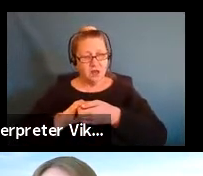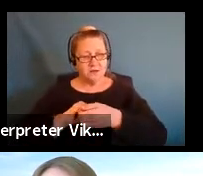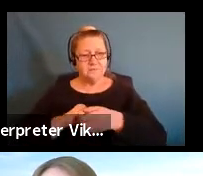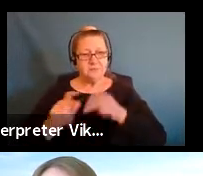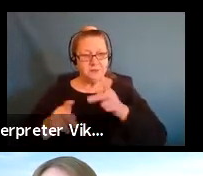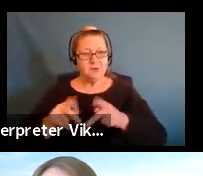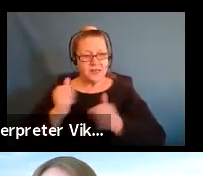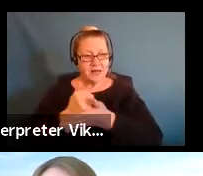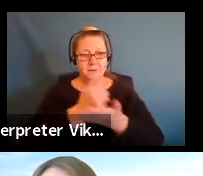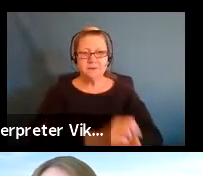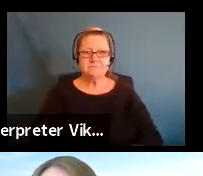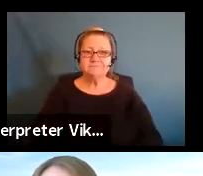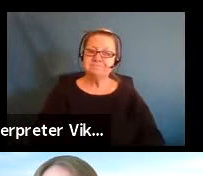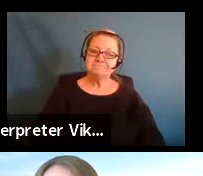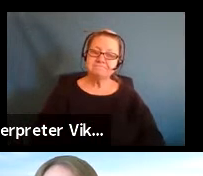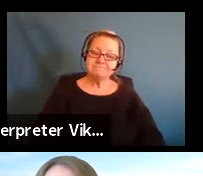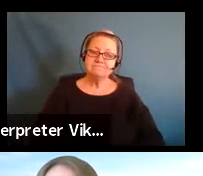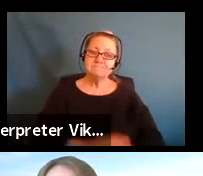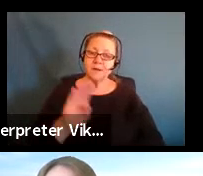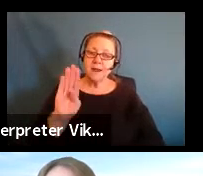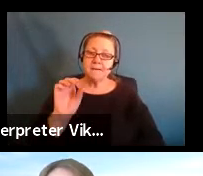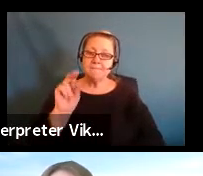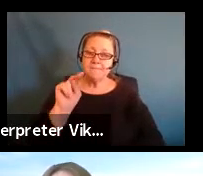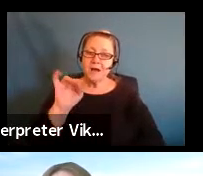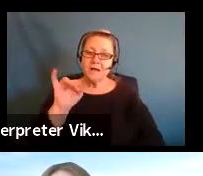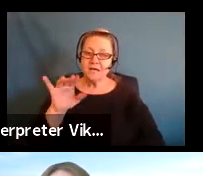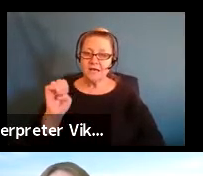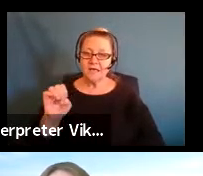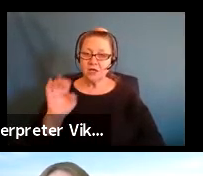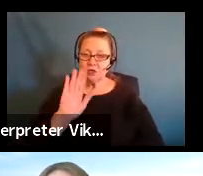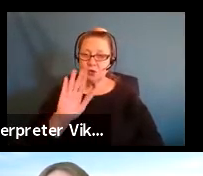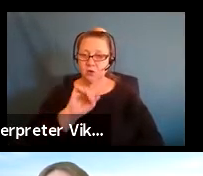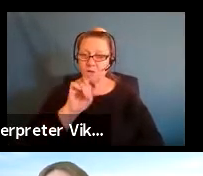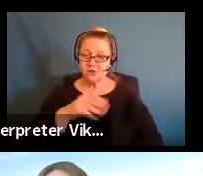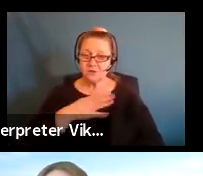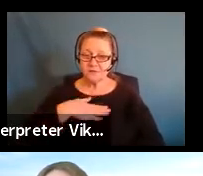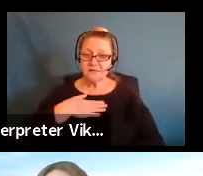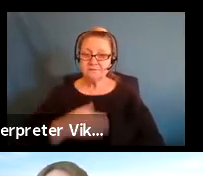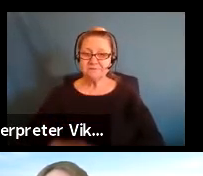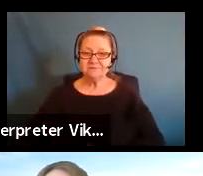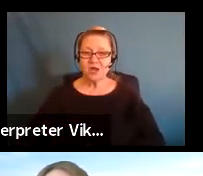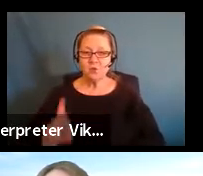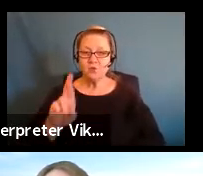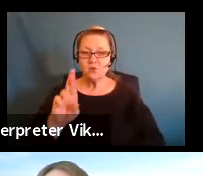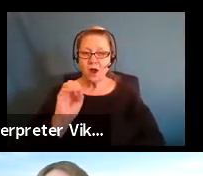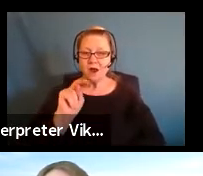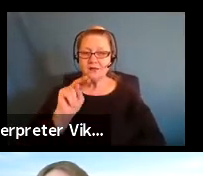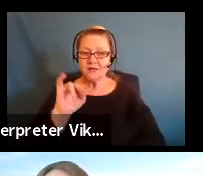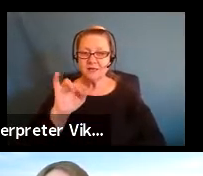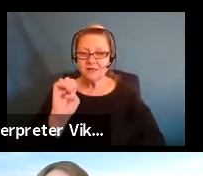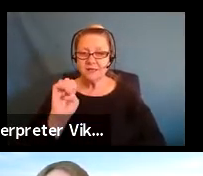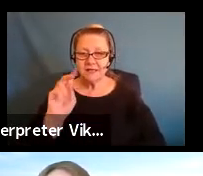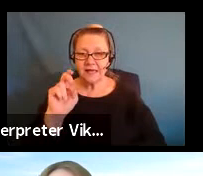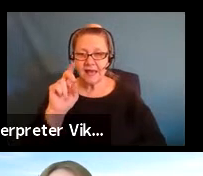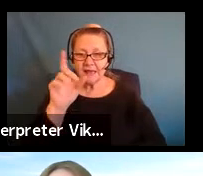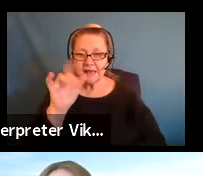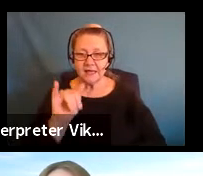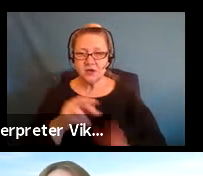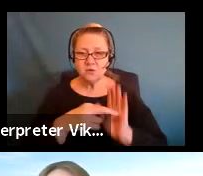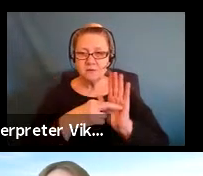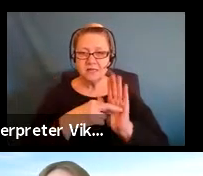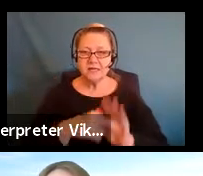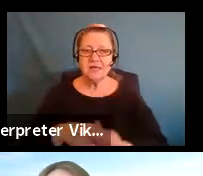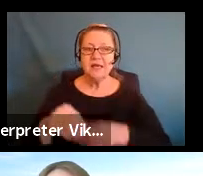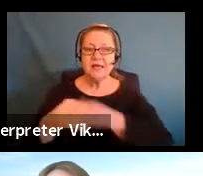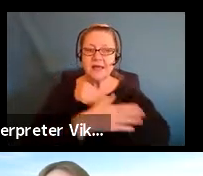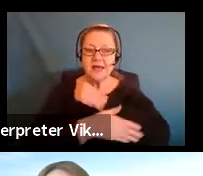Thank you, Andy. Ronnie, why don't we take your question now? Introduce yourself. Ronnie Kelly, I'm representing the County